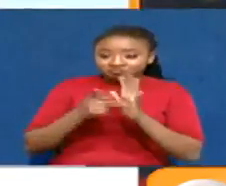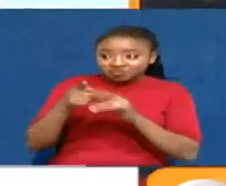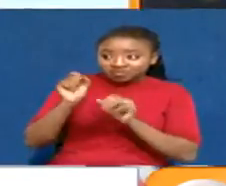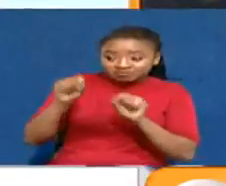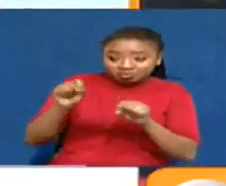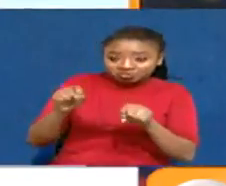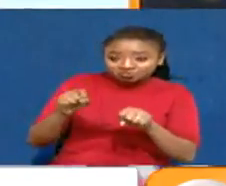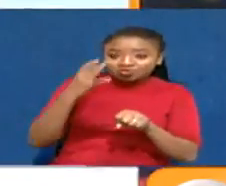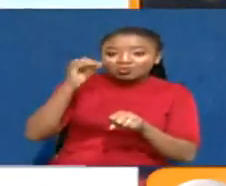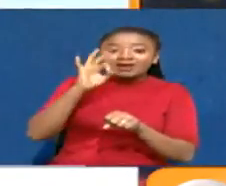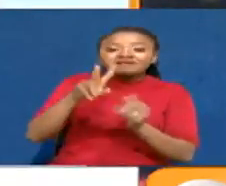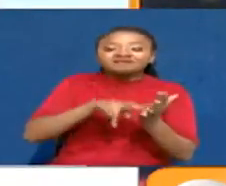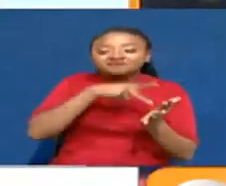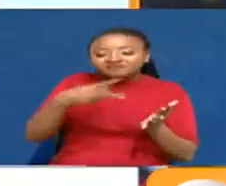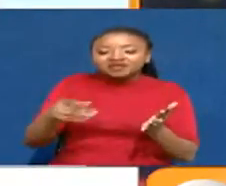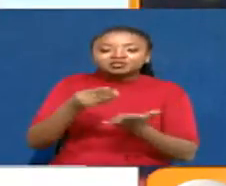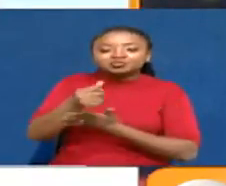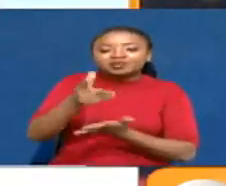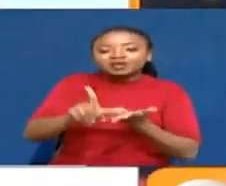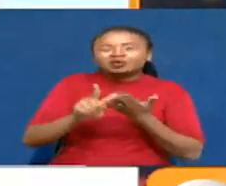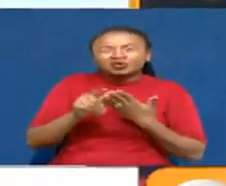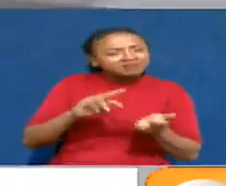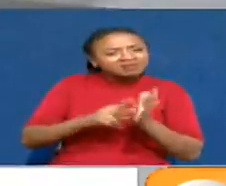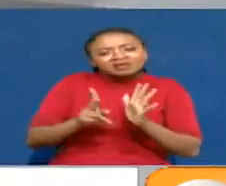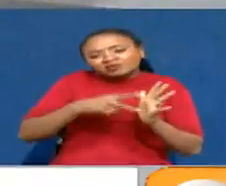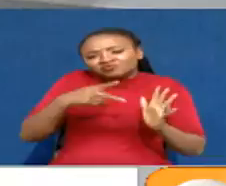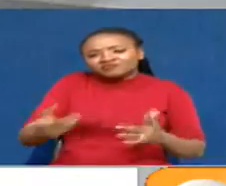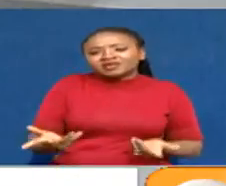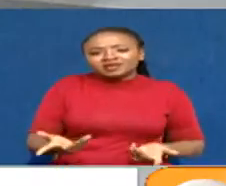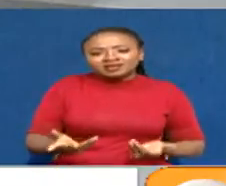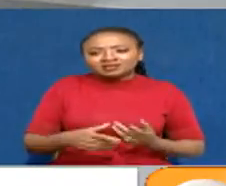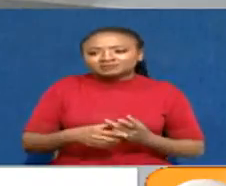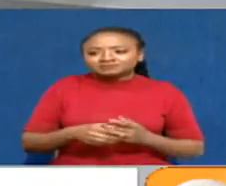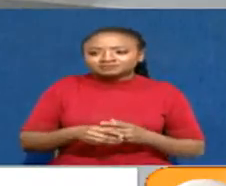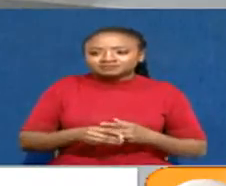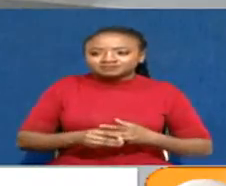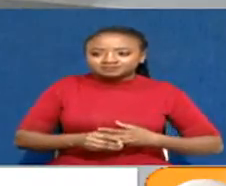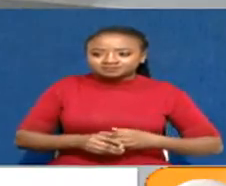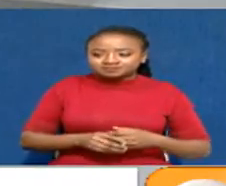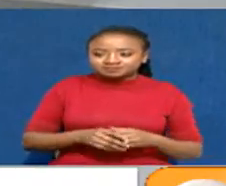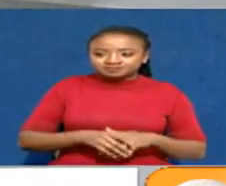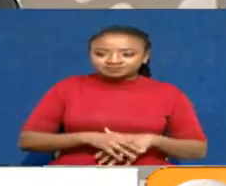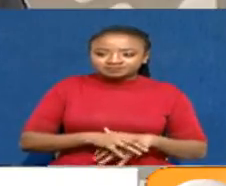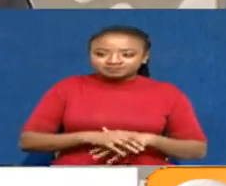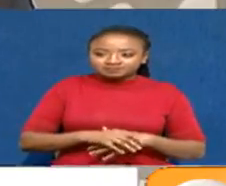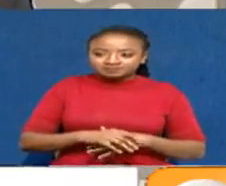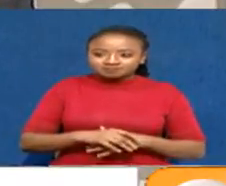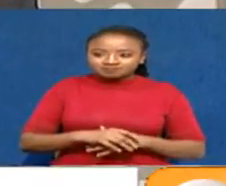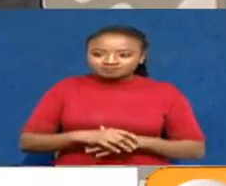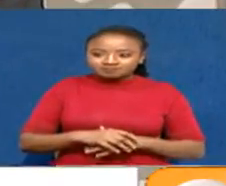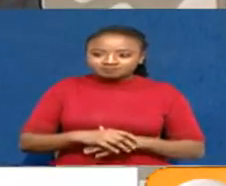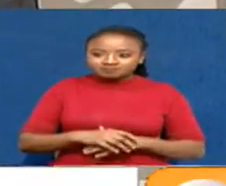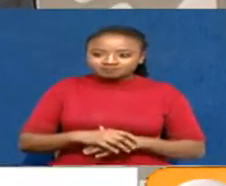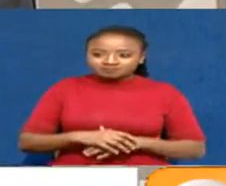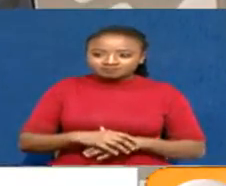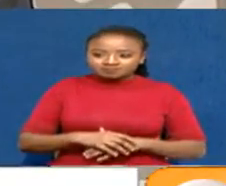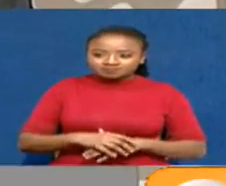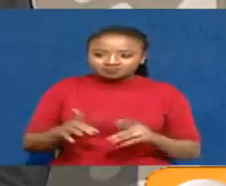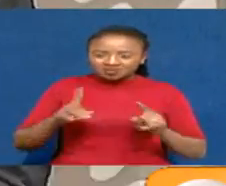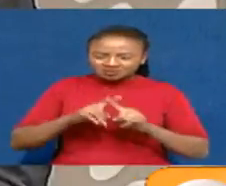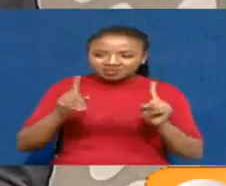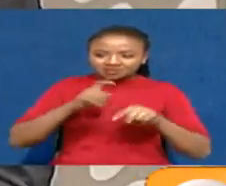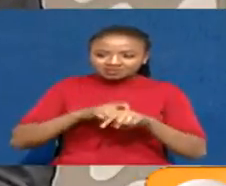that a default is a default. Yes, a default is a default. I don't think that will be possible, but I think once we